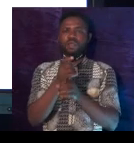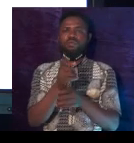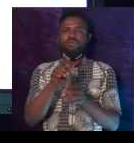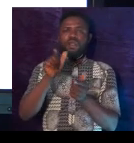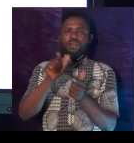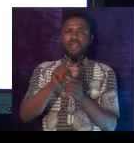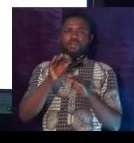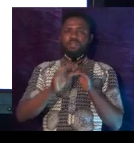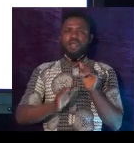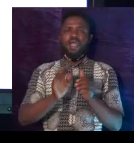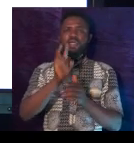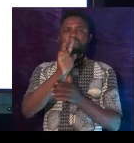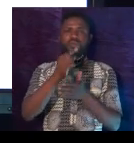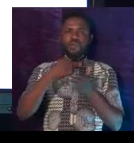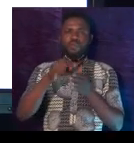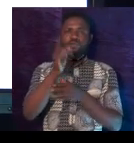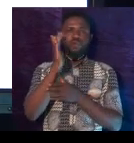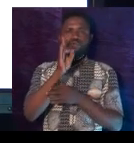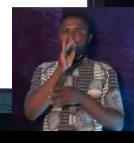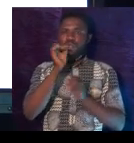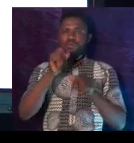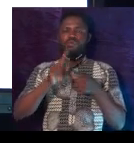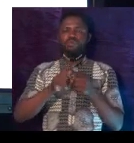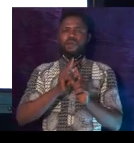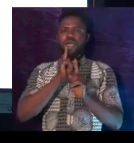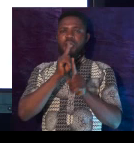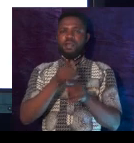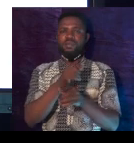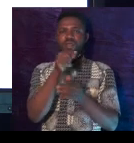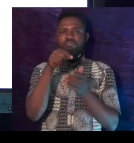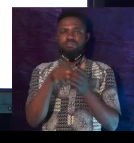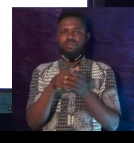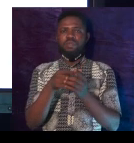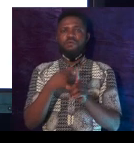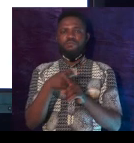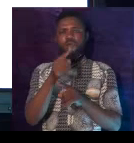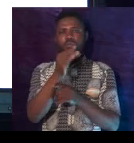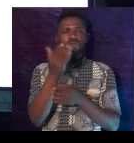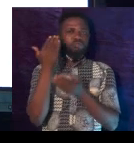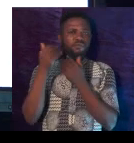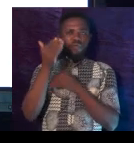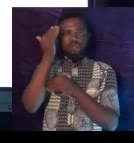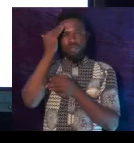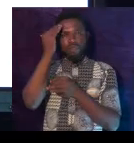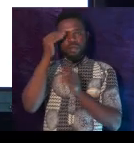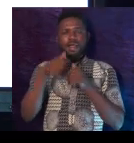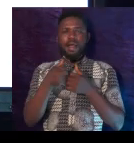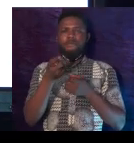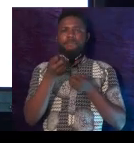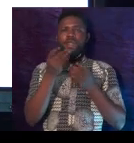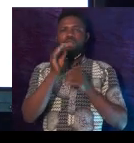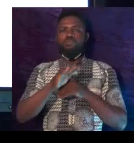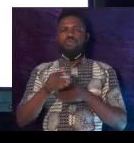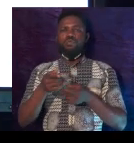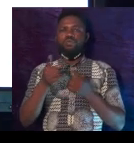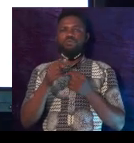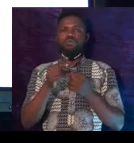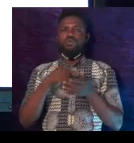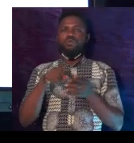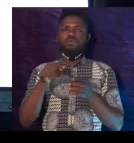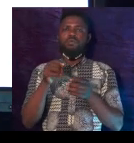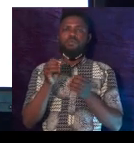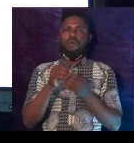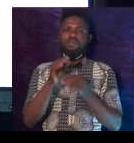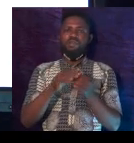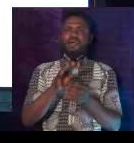students scored less than 3 marks? You should be able to answer this from using the knowledge of your previous work. How many people scored more than 4